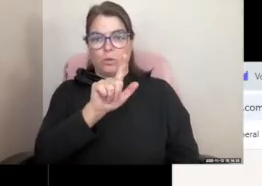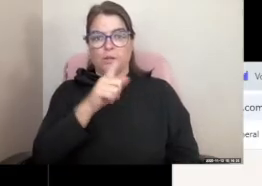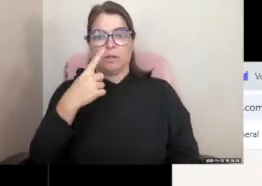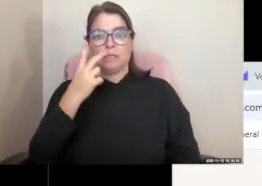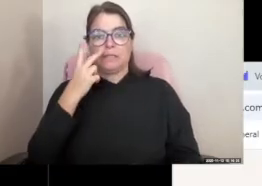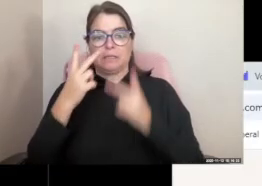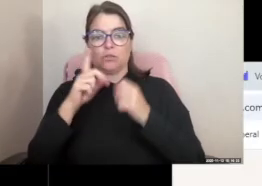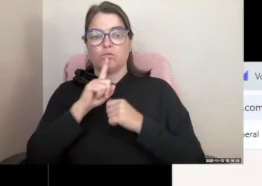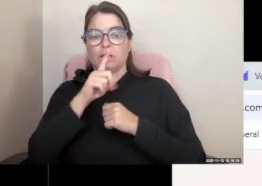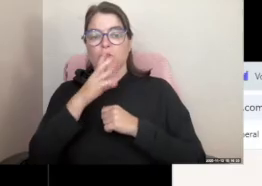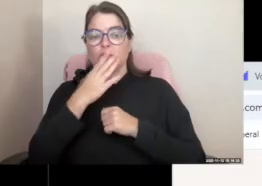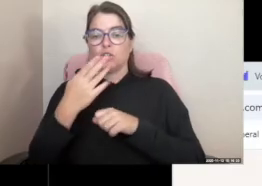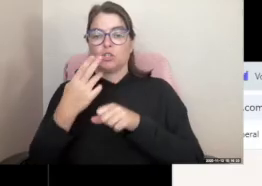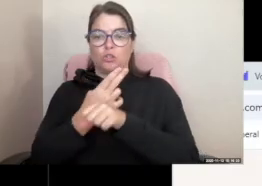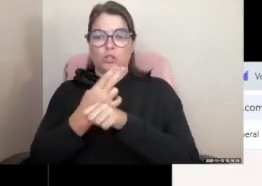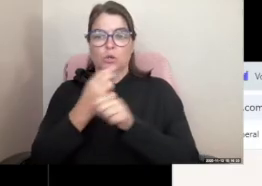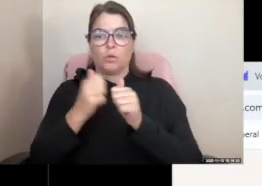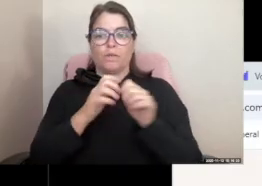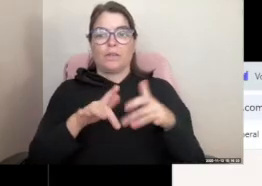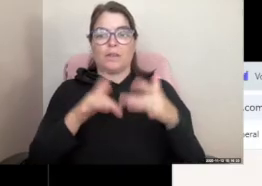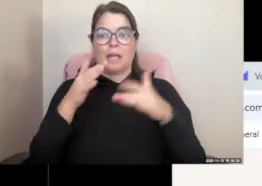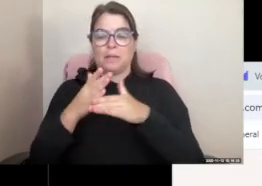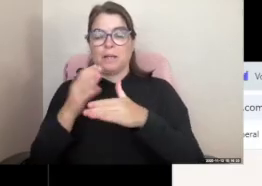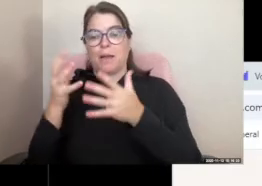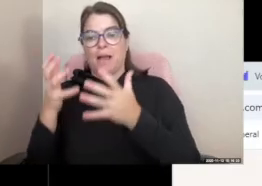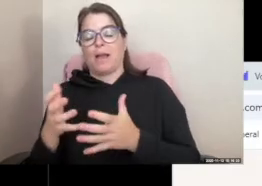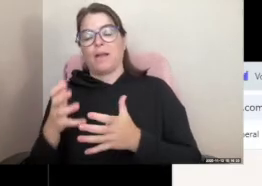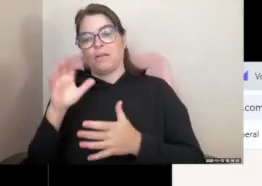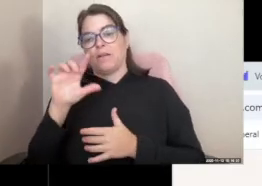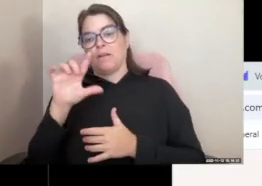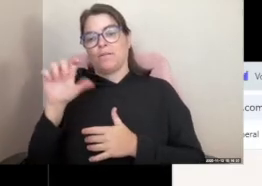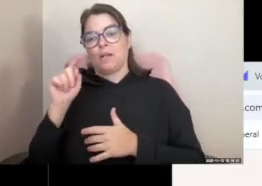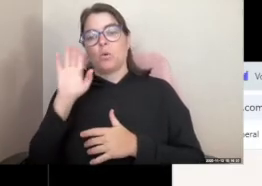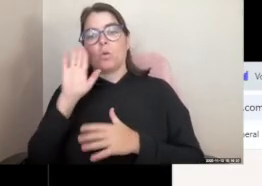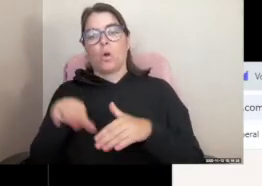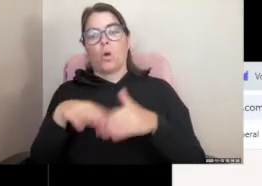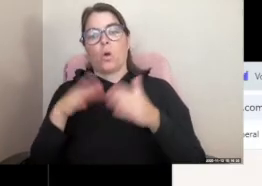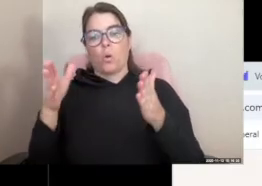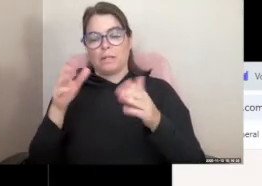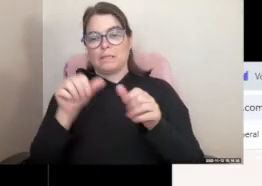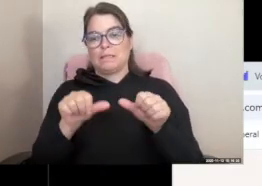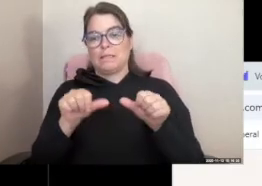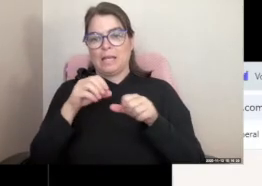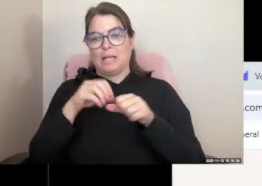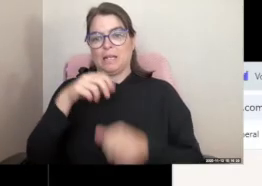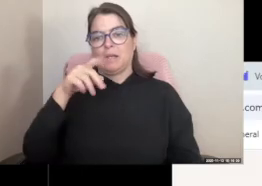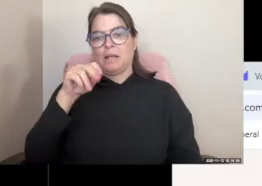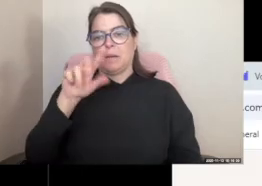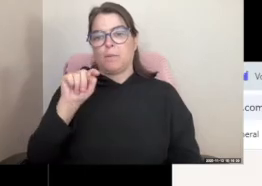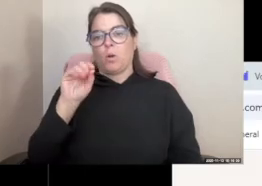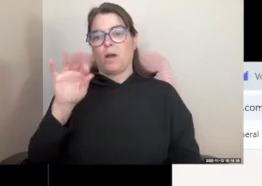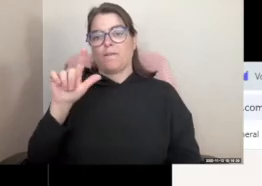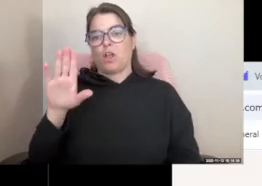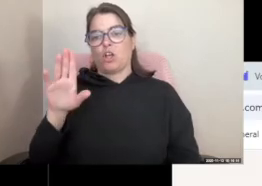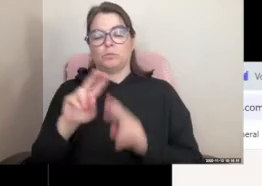I'm with Zeem Solutions. We're a company that builds shared charging infrastructure for commercial fleets. We have 2 sites in